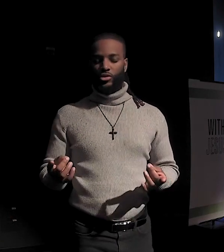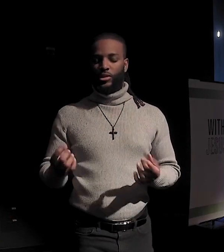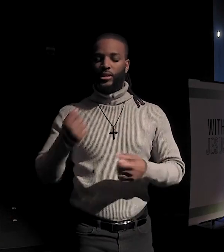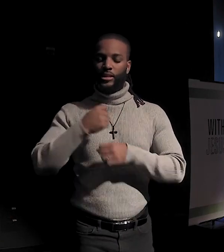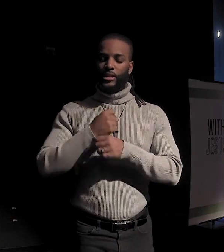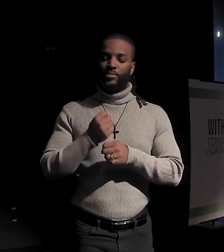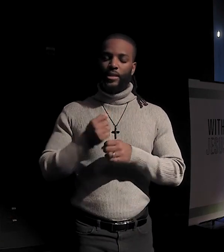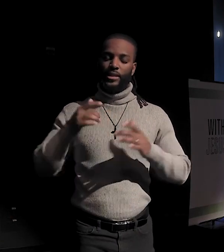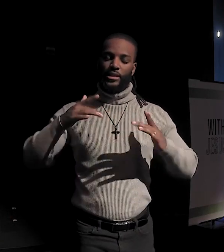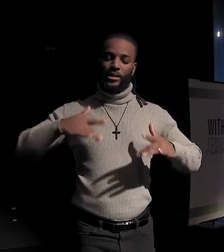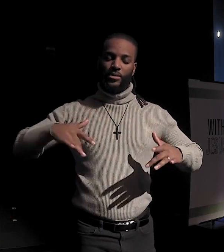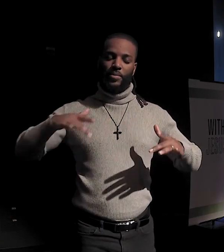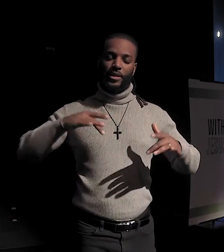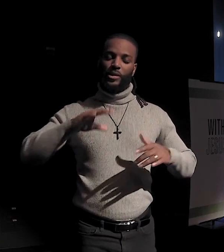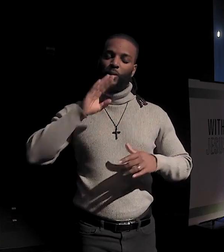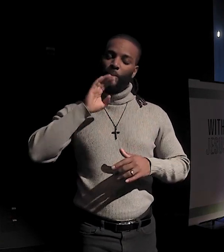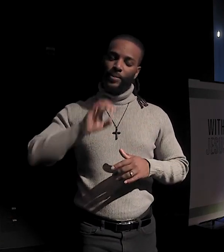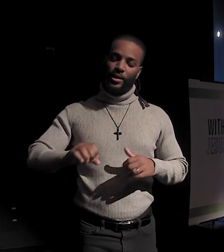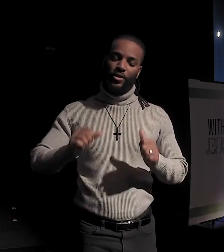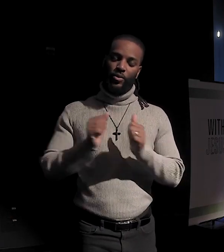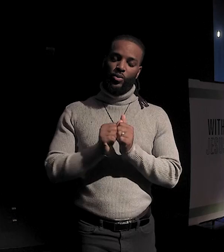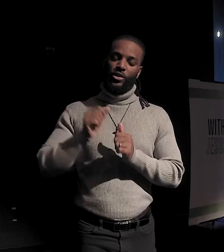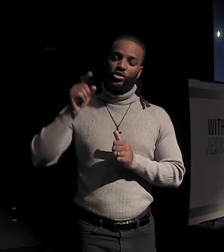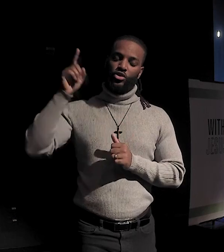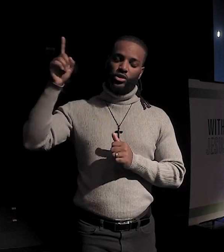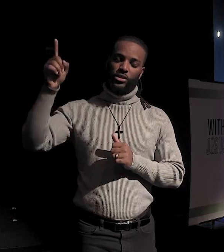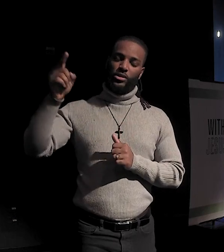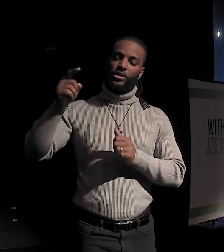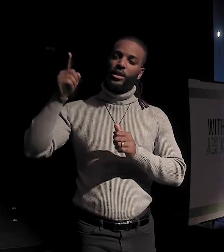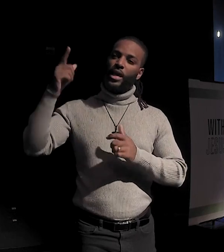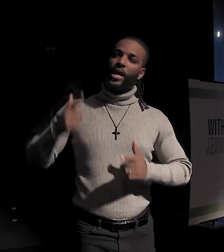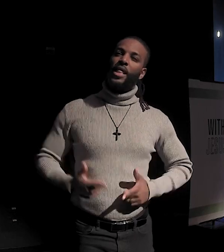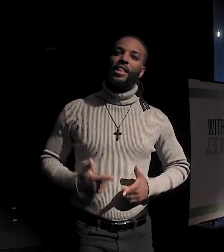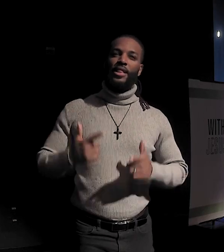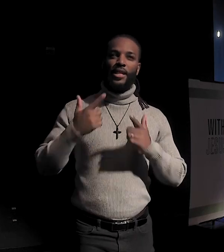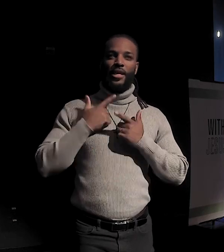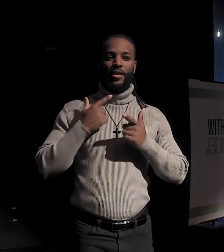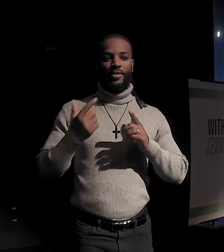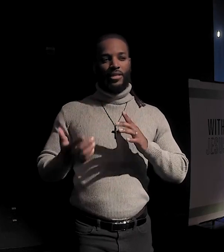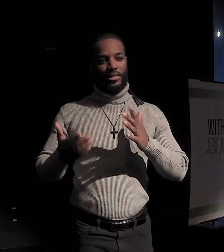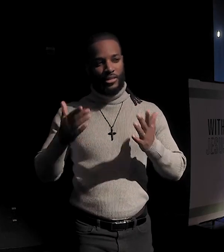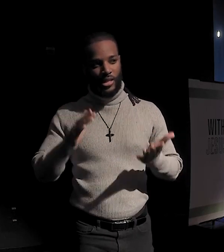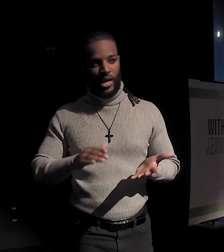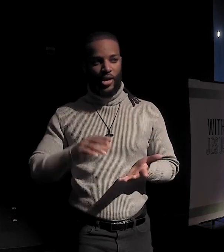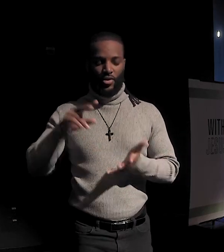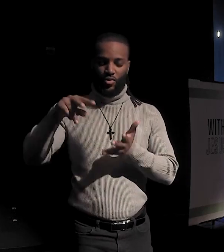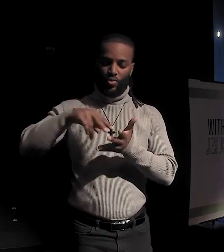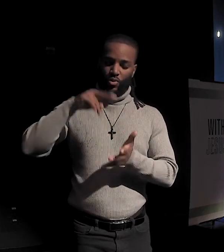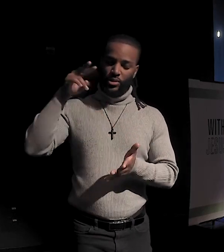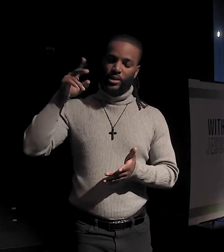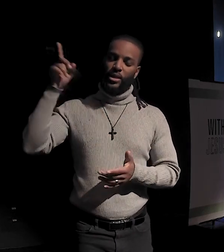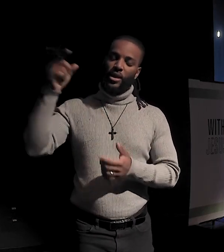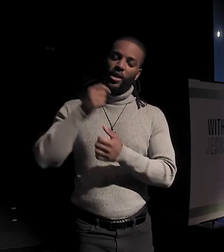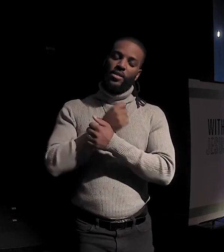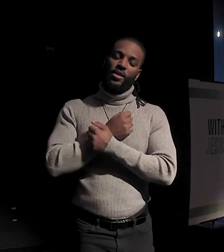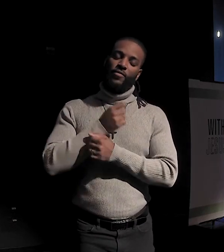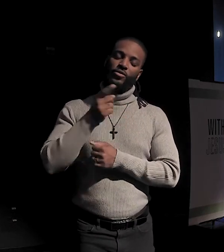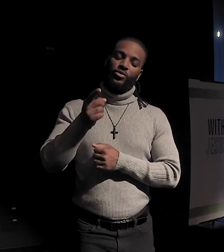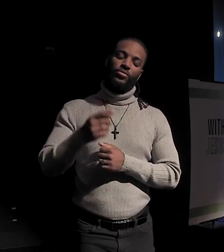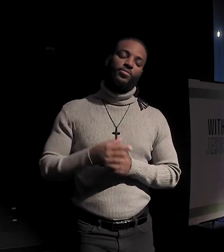be with Jesus, the one who lived and died and rose again, the one who loves you